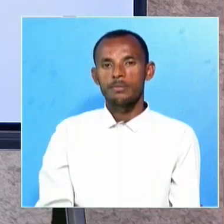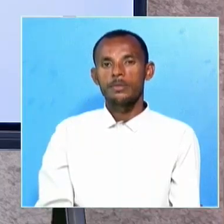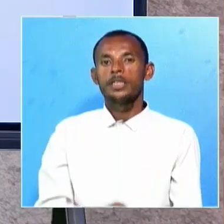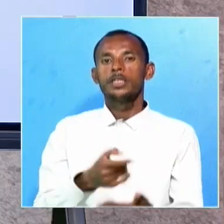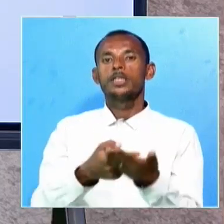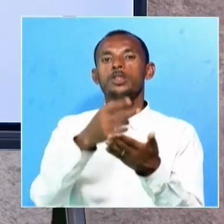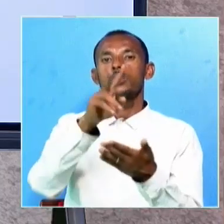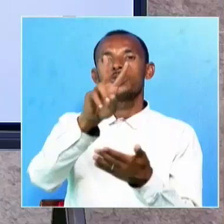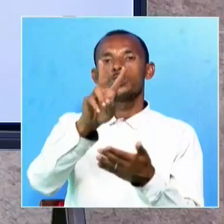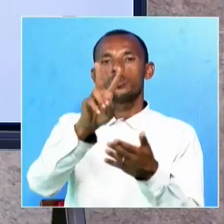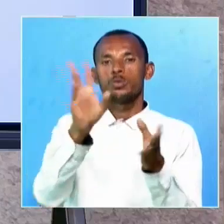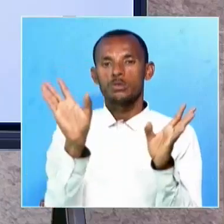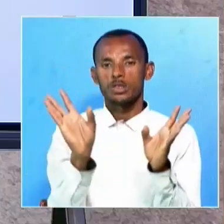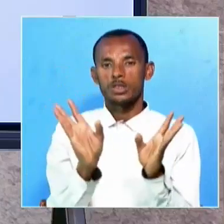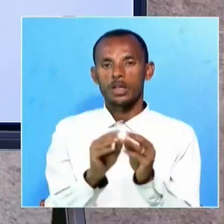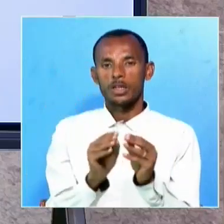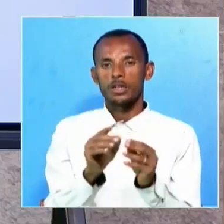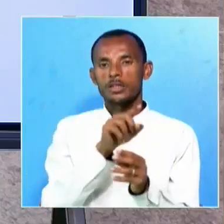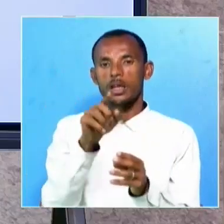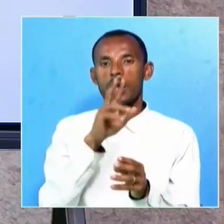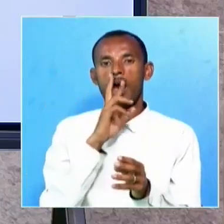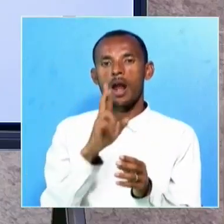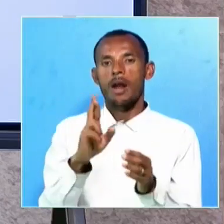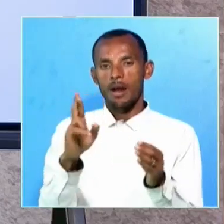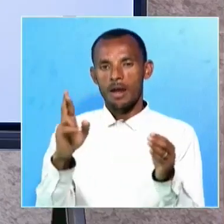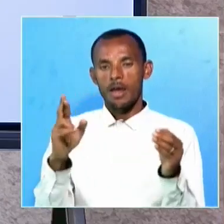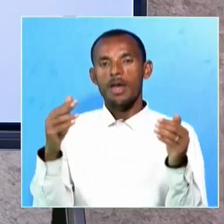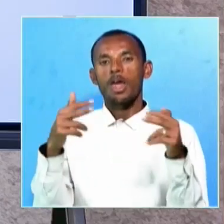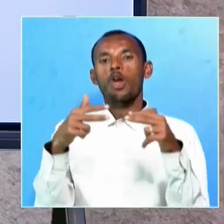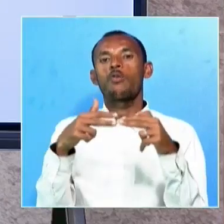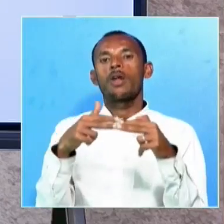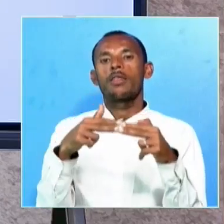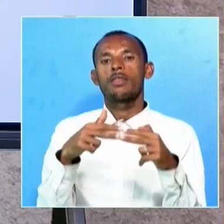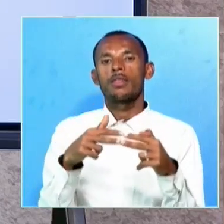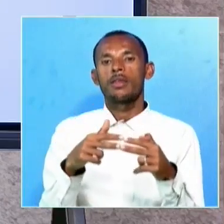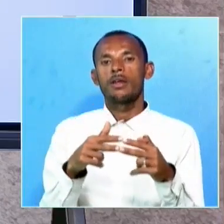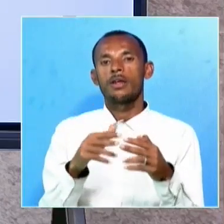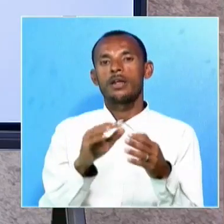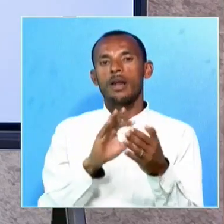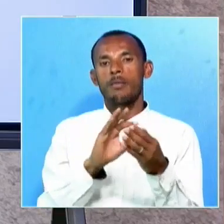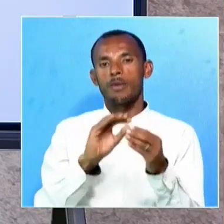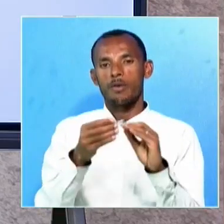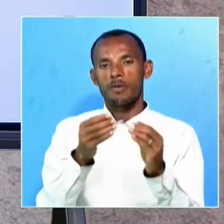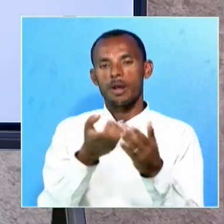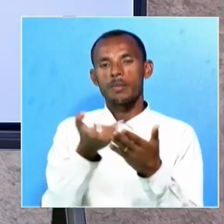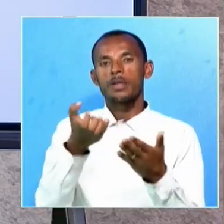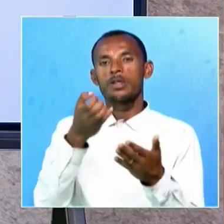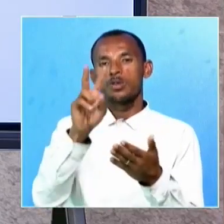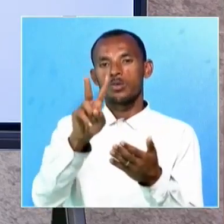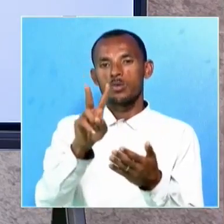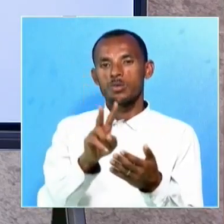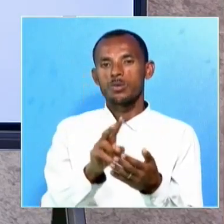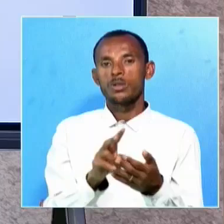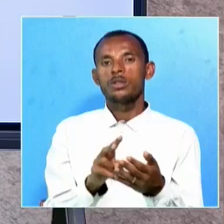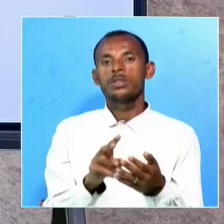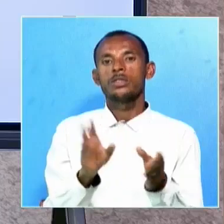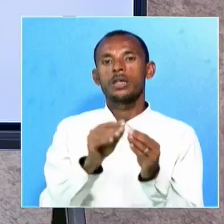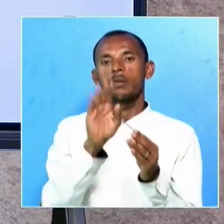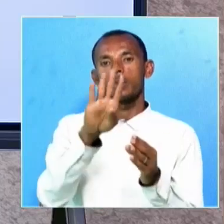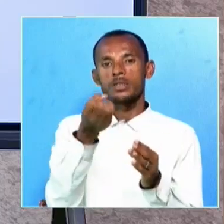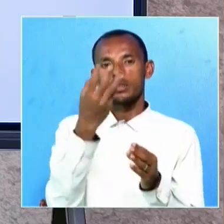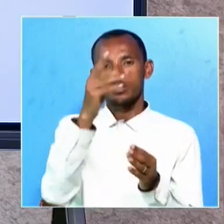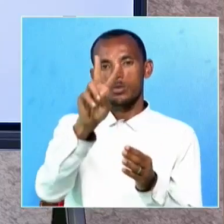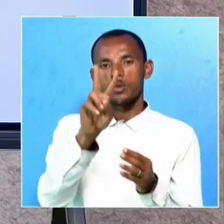these two sets, they are equivalent. The number of elements here is 2. The number of elements in set B also